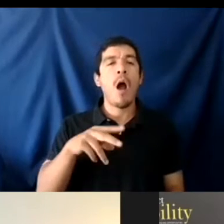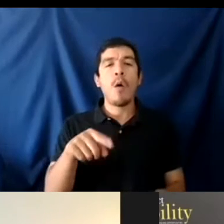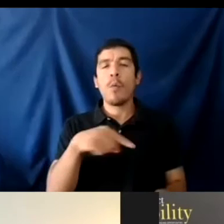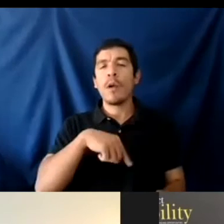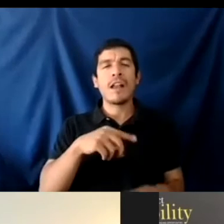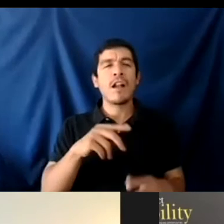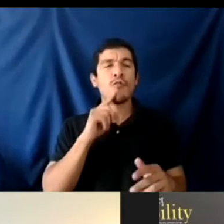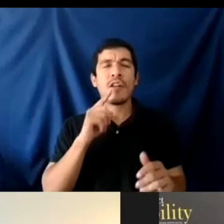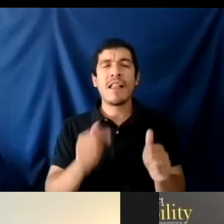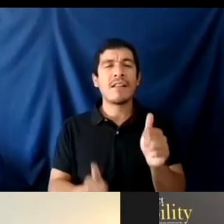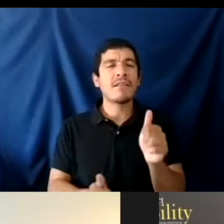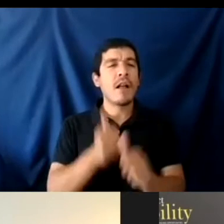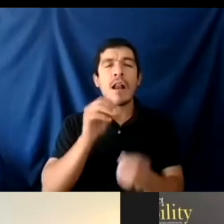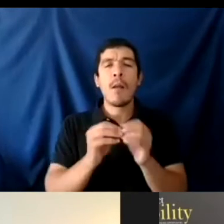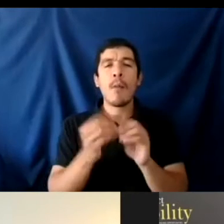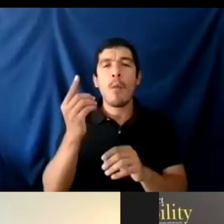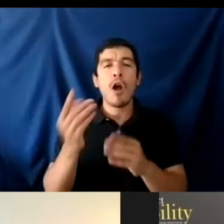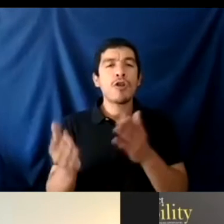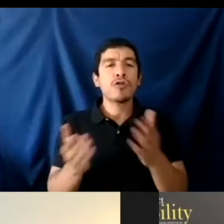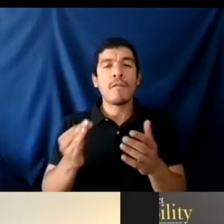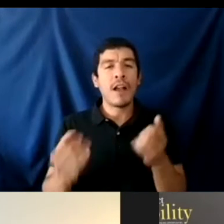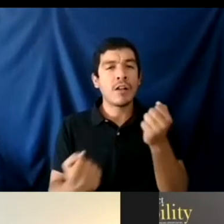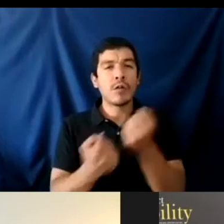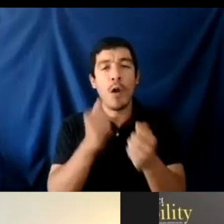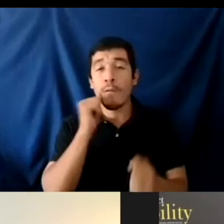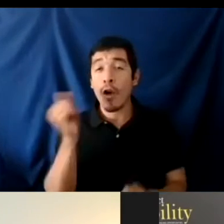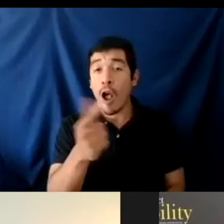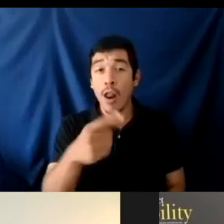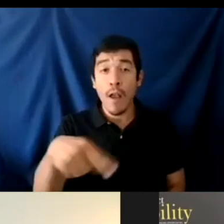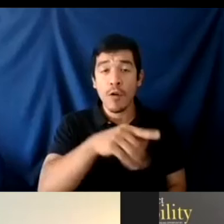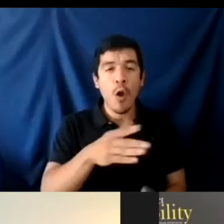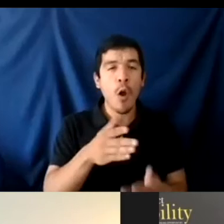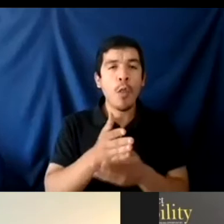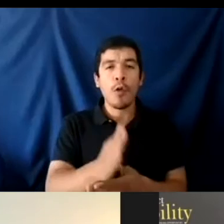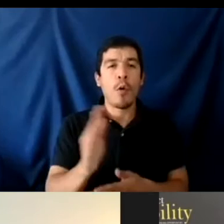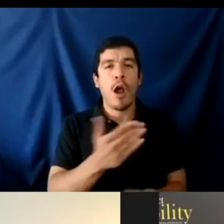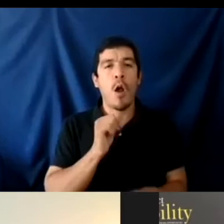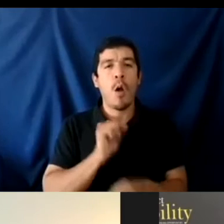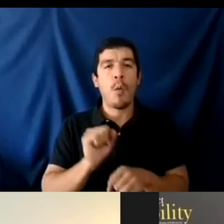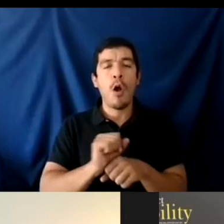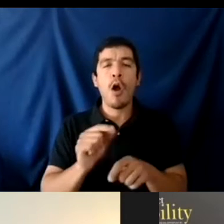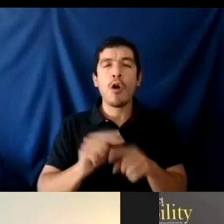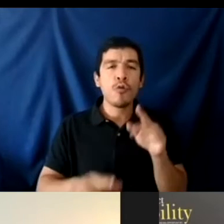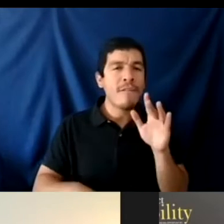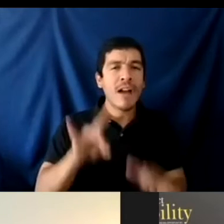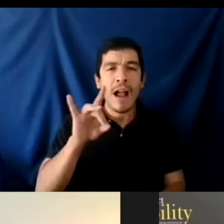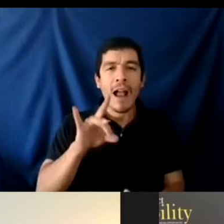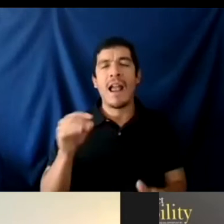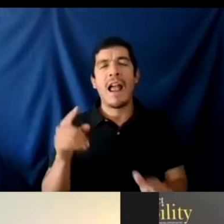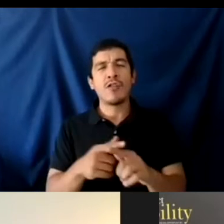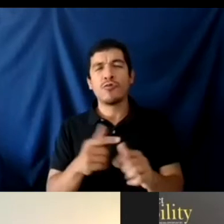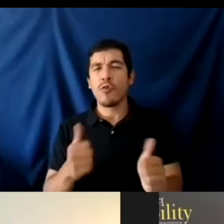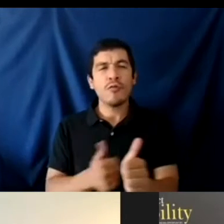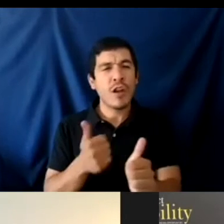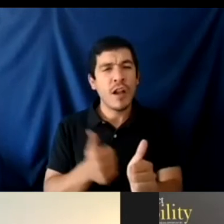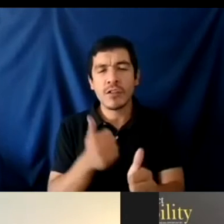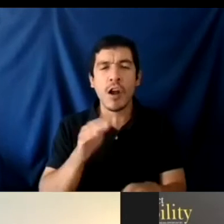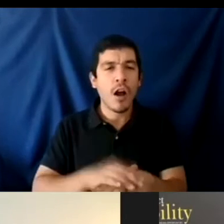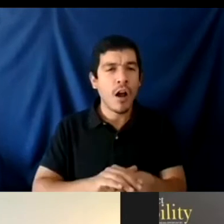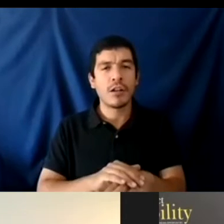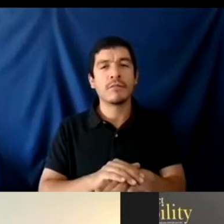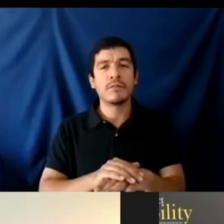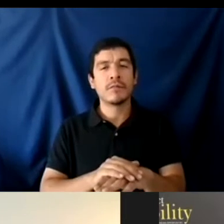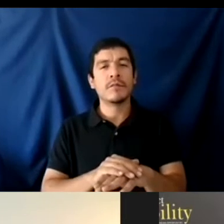optimal service and support to all of you through our working to find and follow up